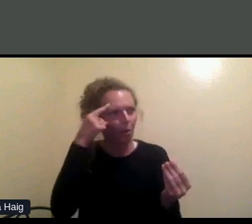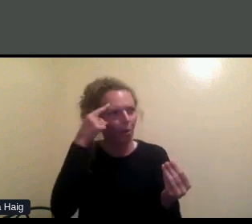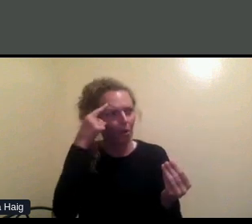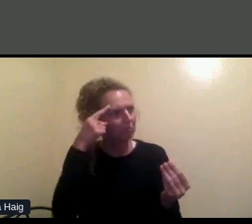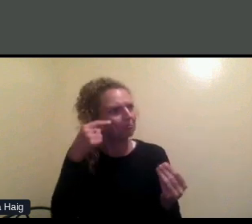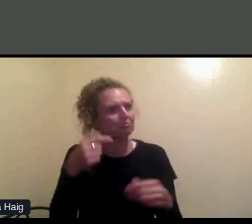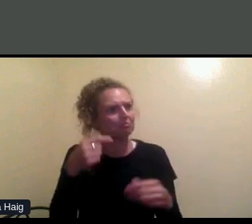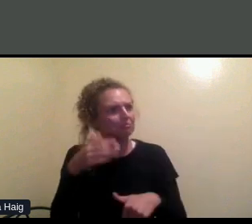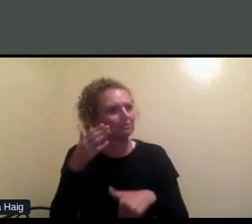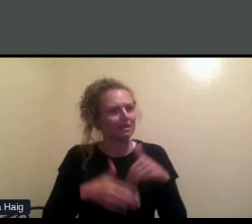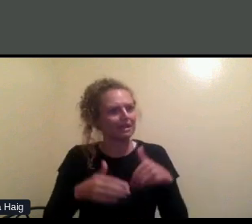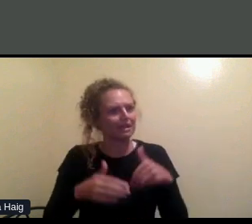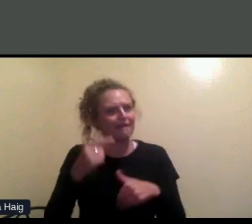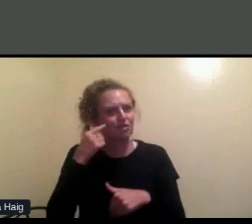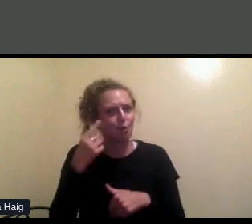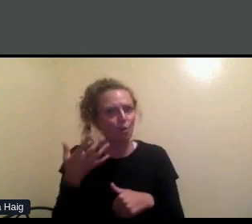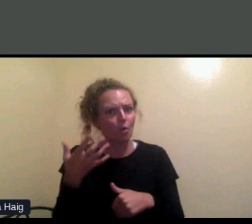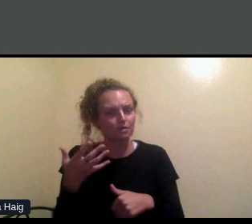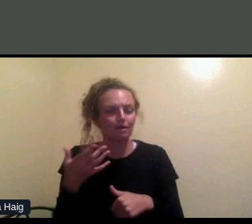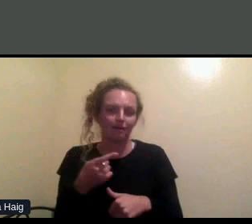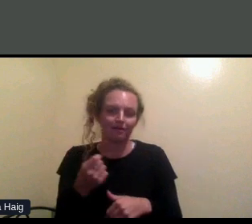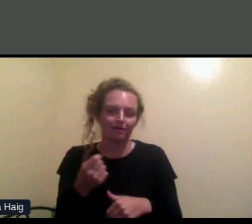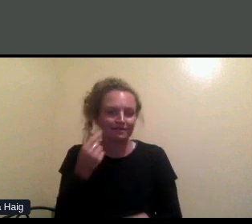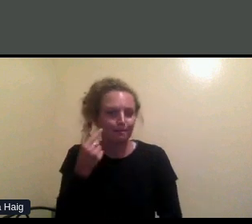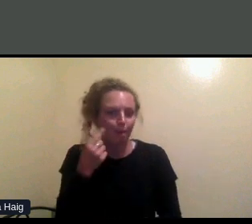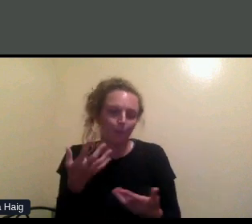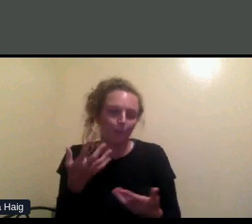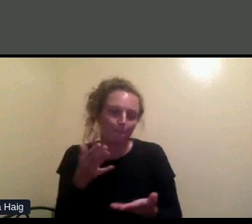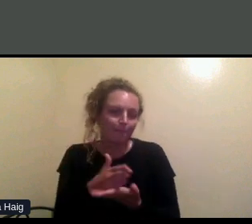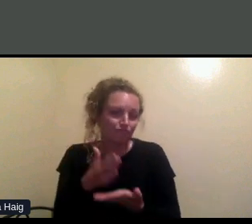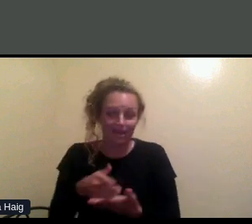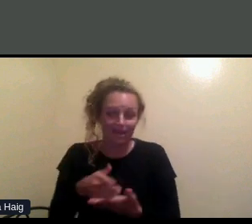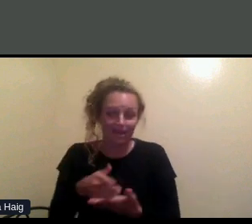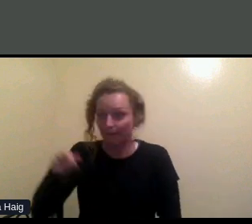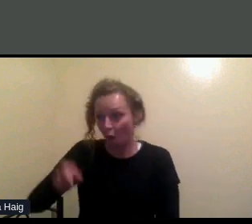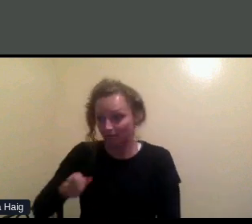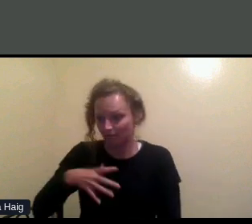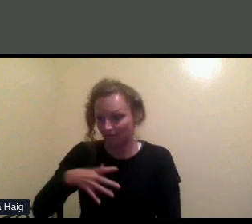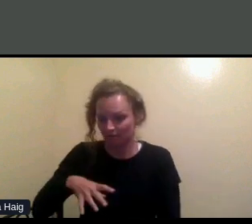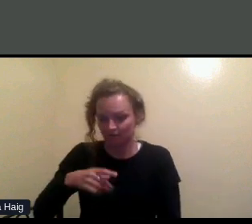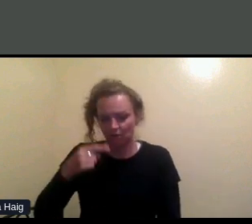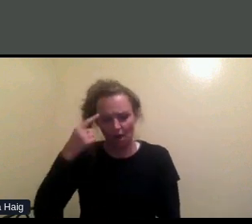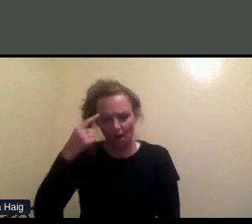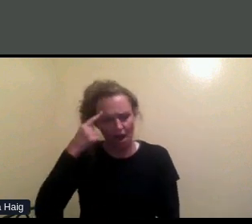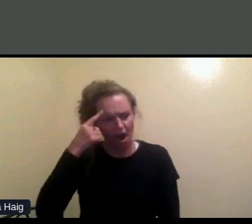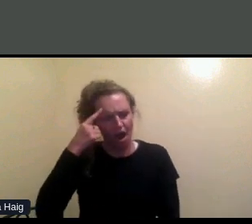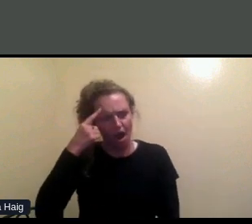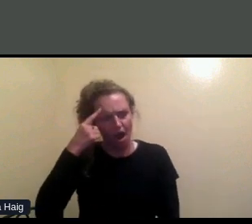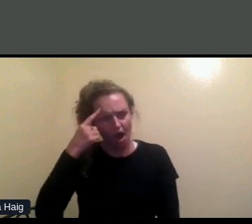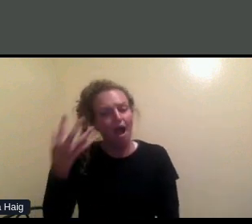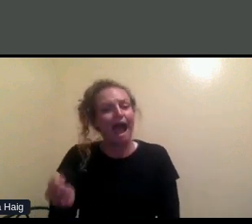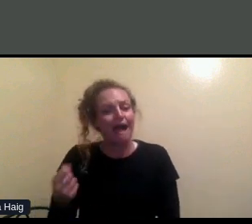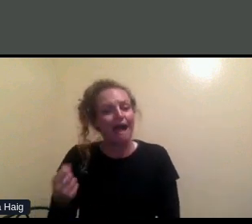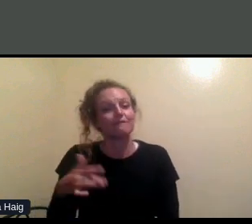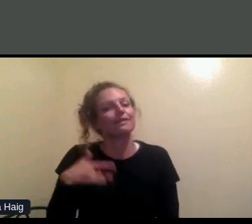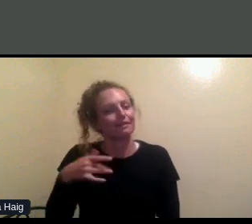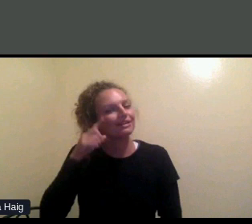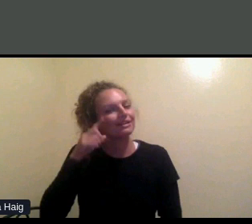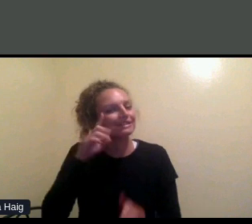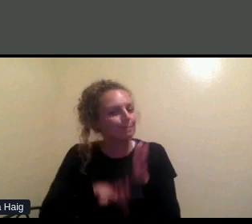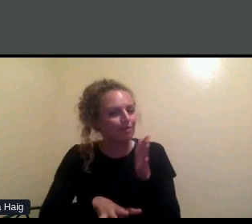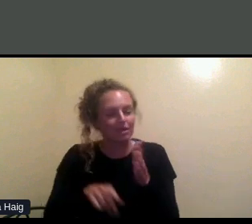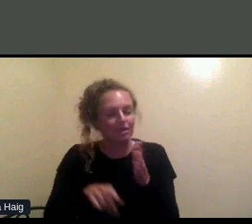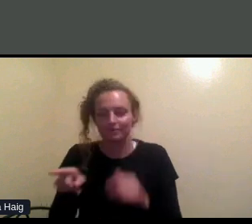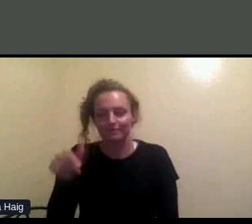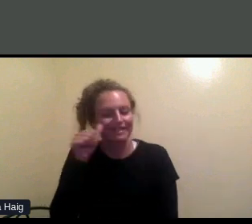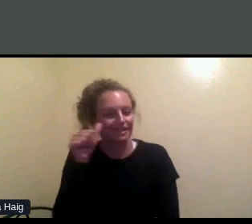mind-bogglingly simple, but it just takes someone else pointing it out, someone who has the lived experience, perhaps. And that's what we tried to bring